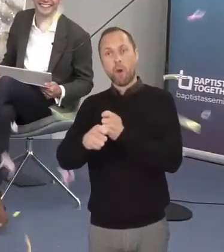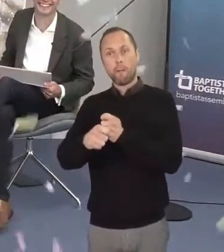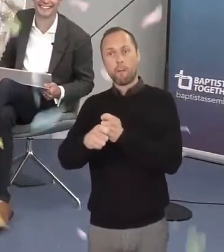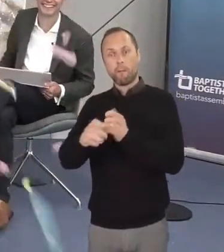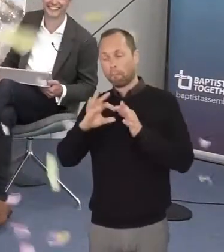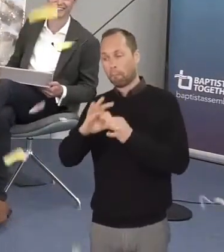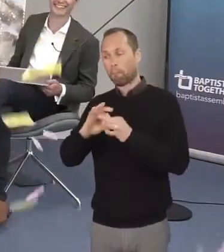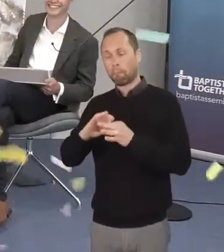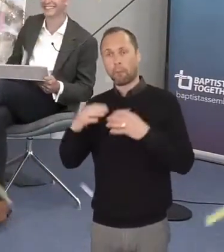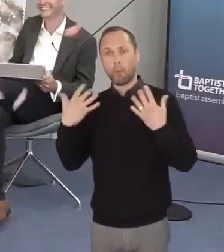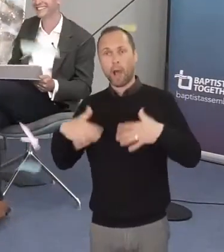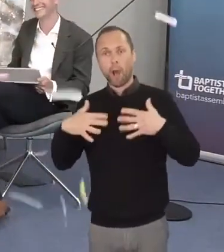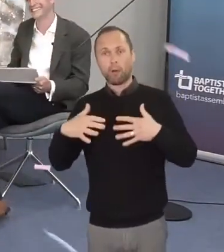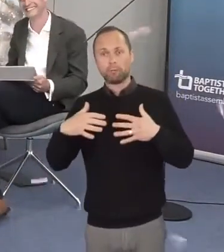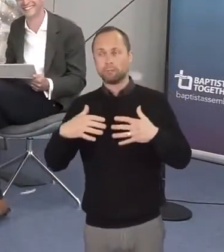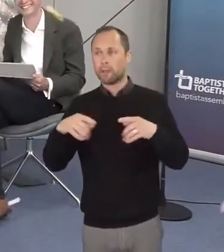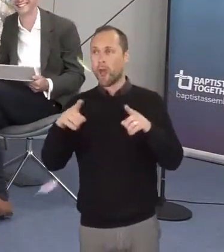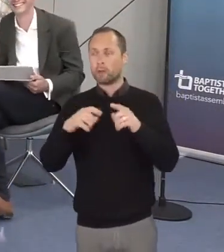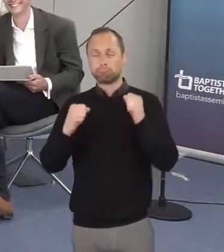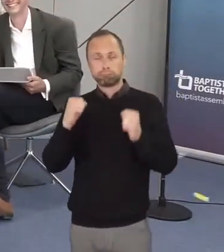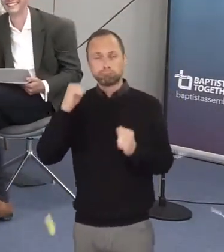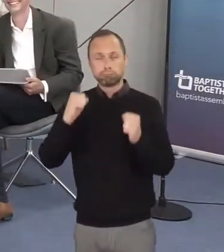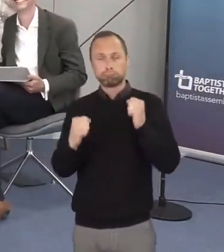Celebrating Gangnam Style.